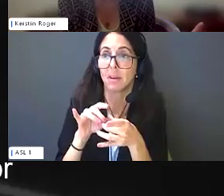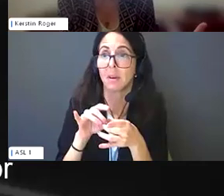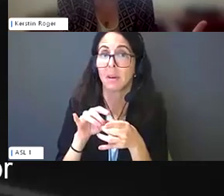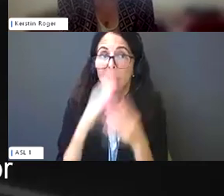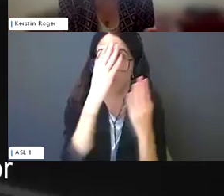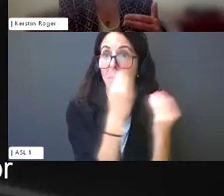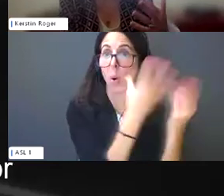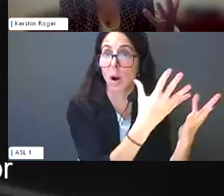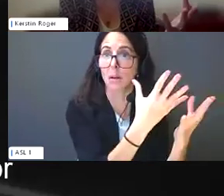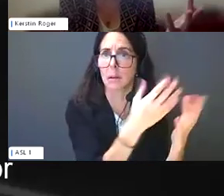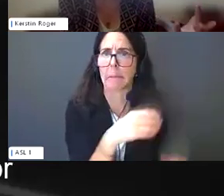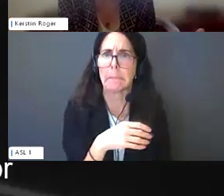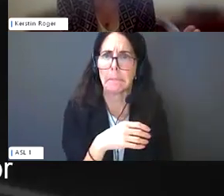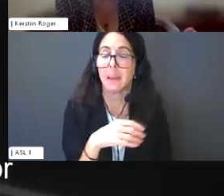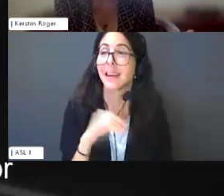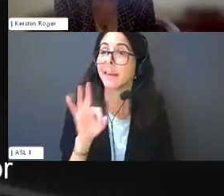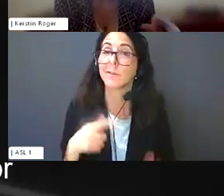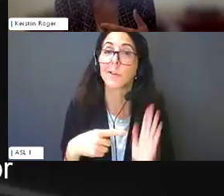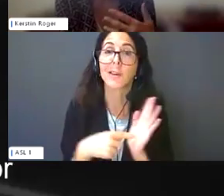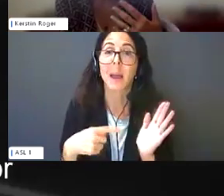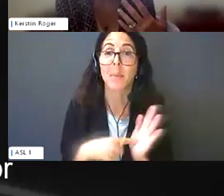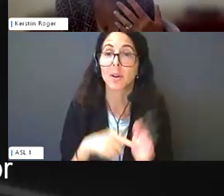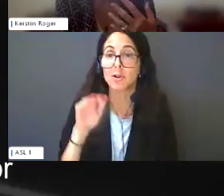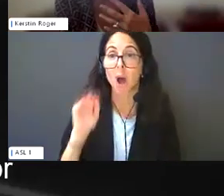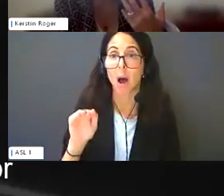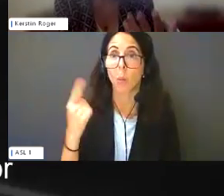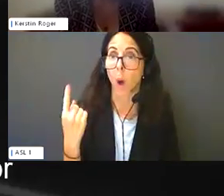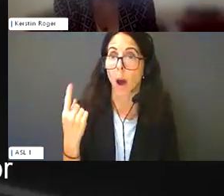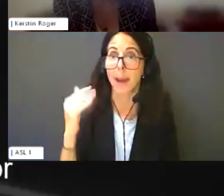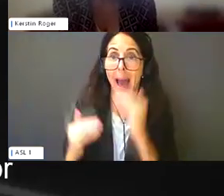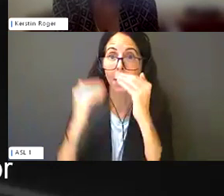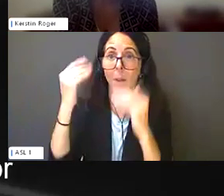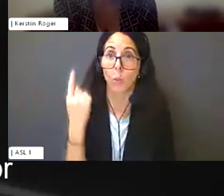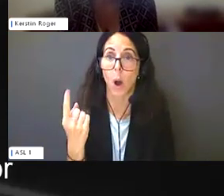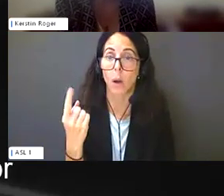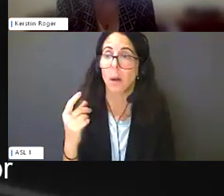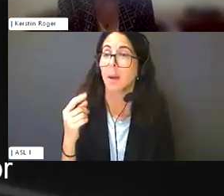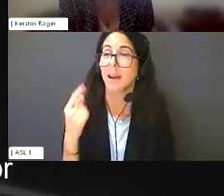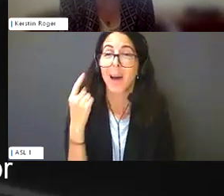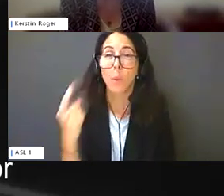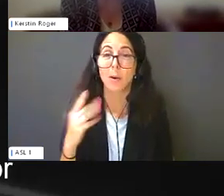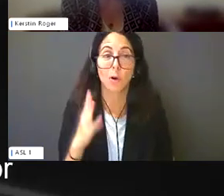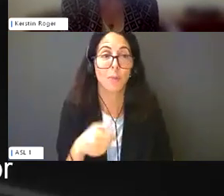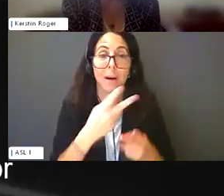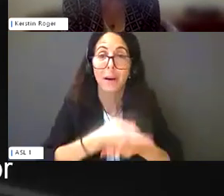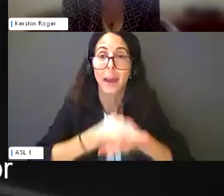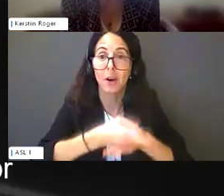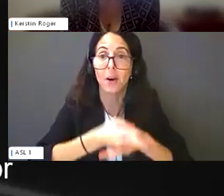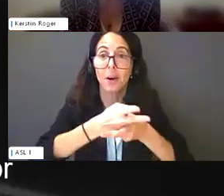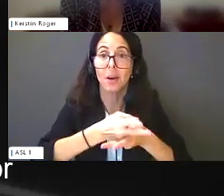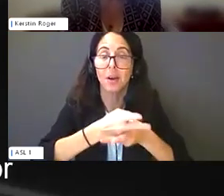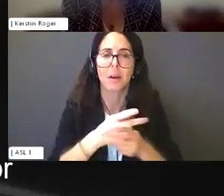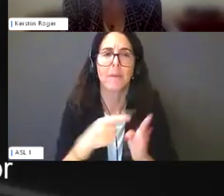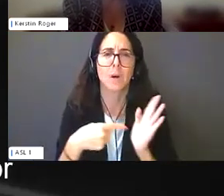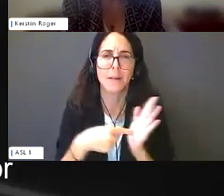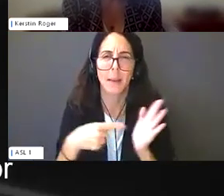your only adult child or the only adult child who is providing some care for you, one urban